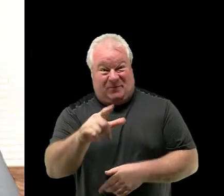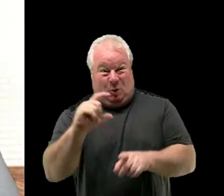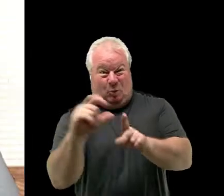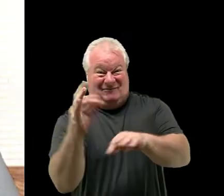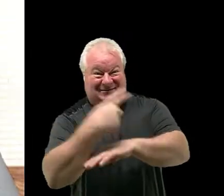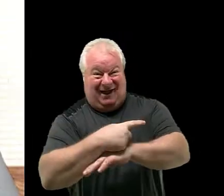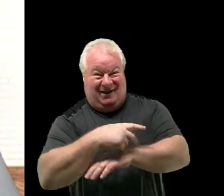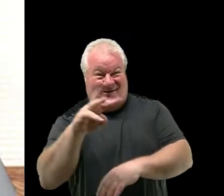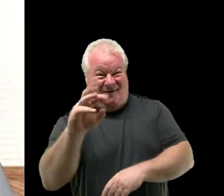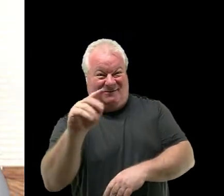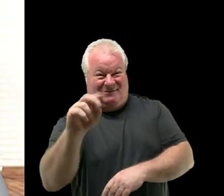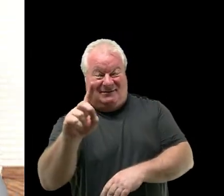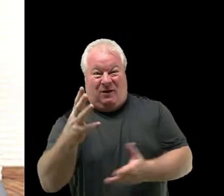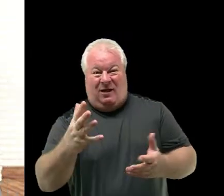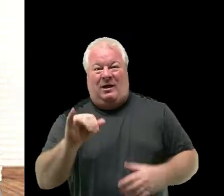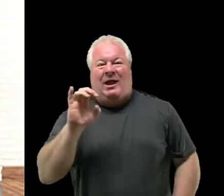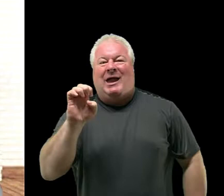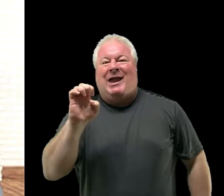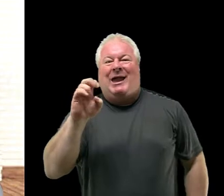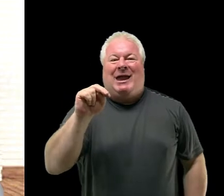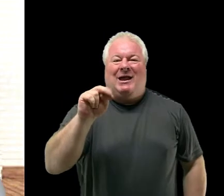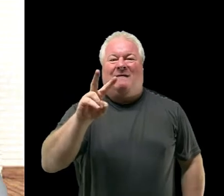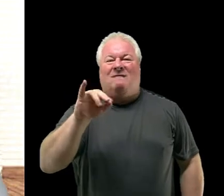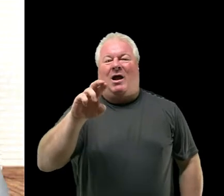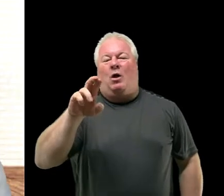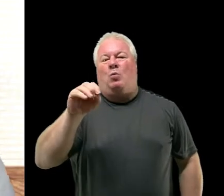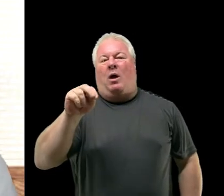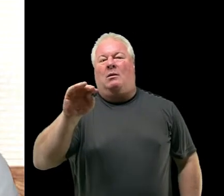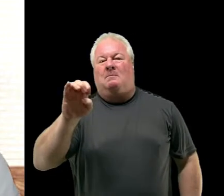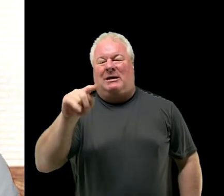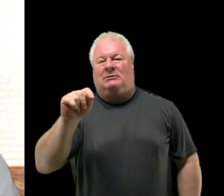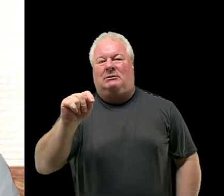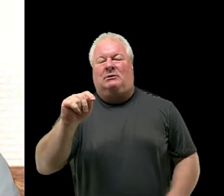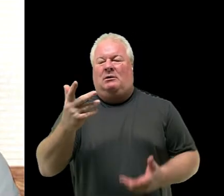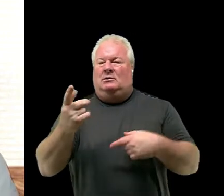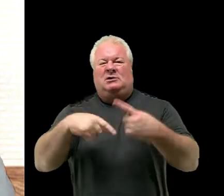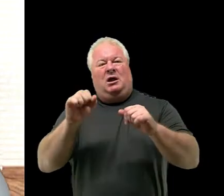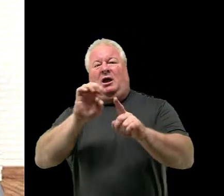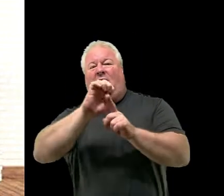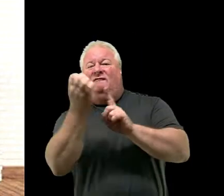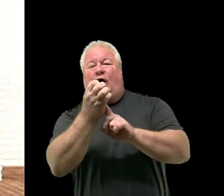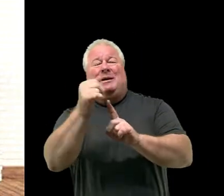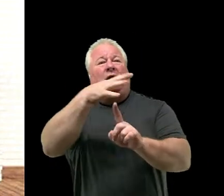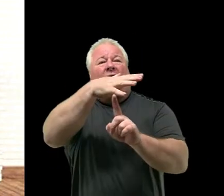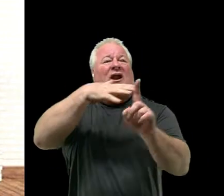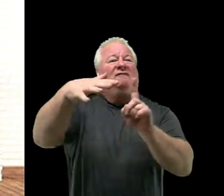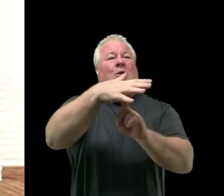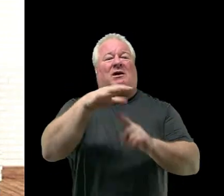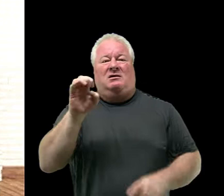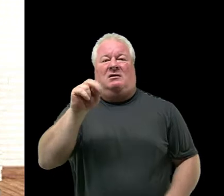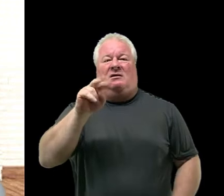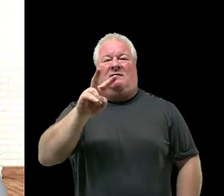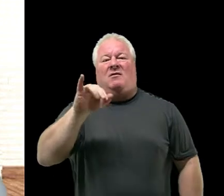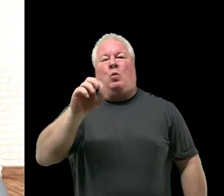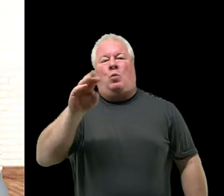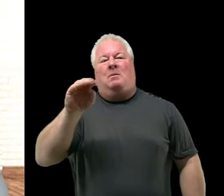Our word of the day is environment. Environment is our word of the day. Environment